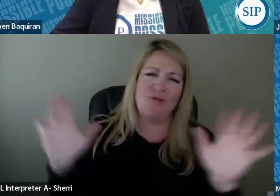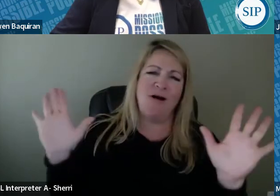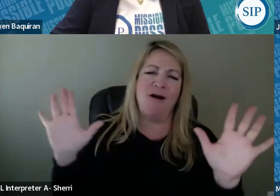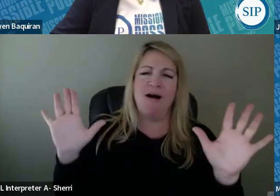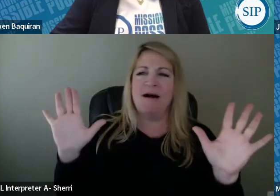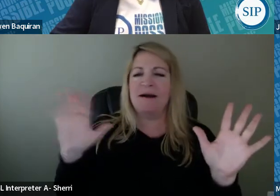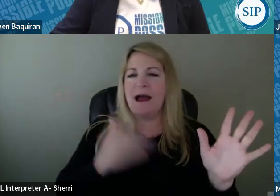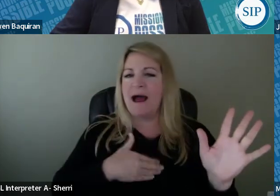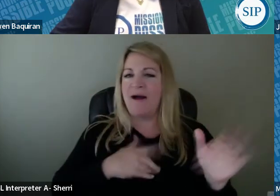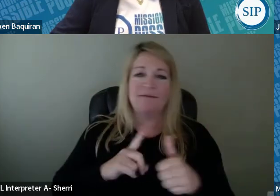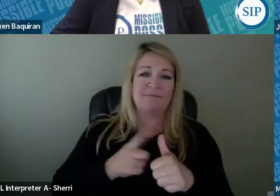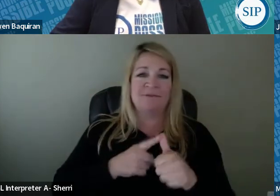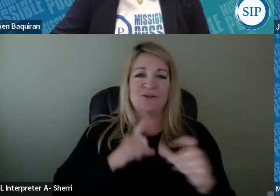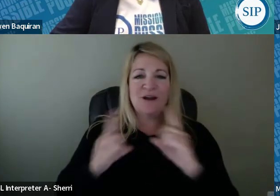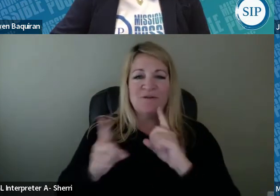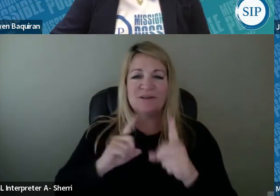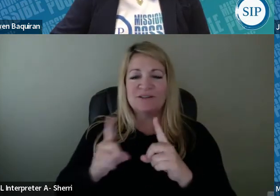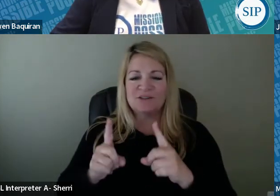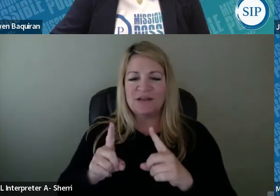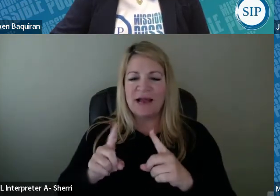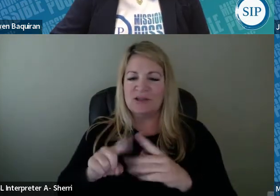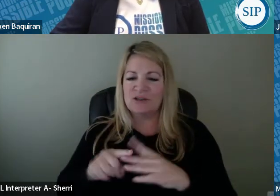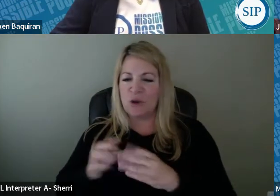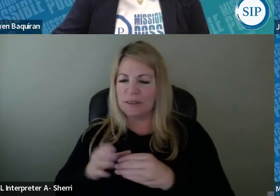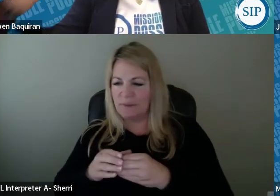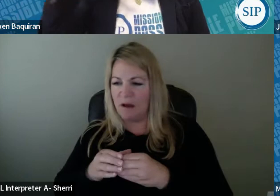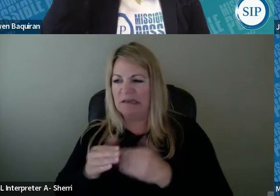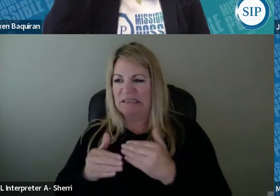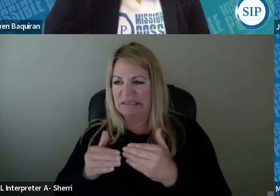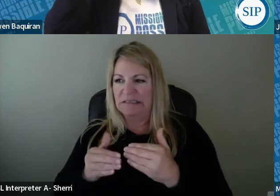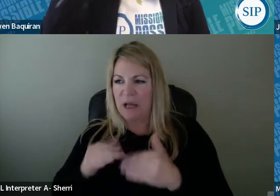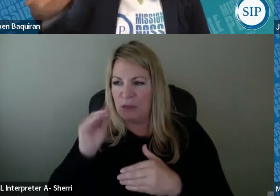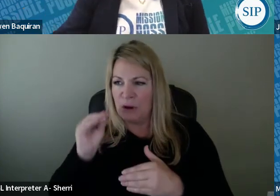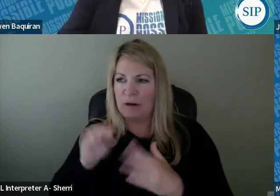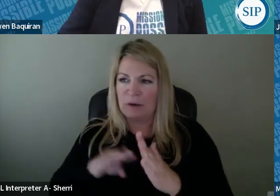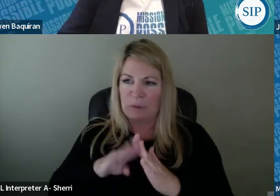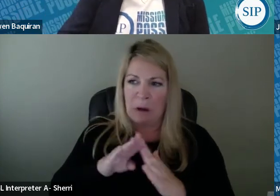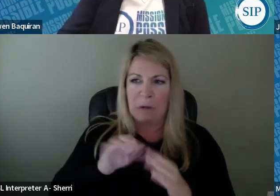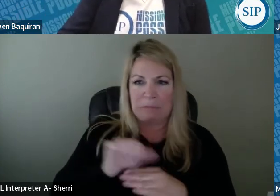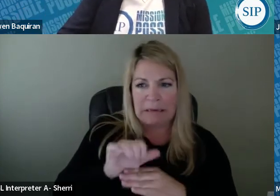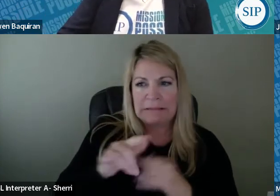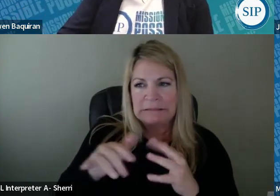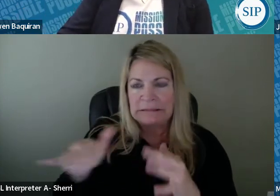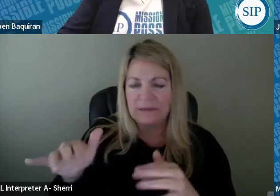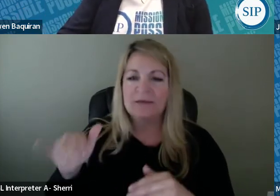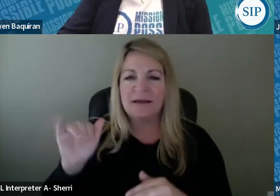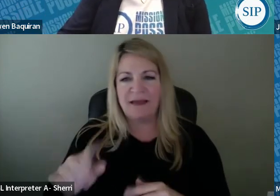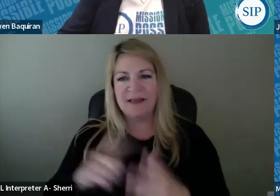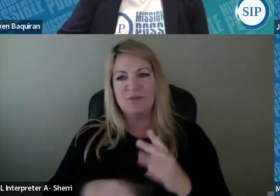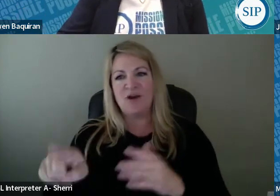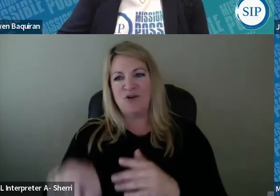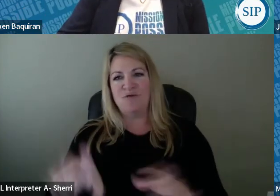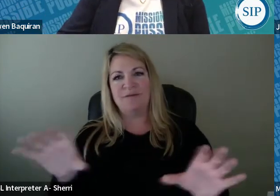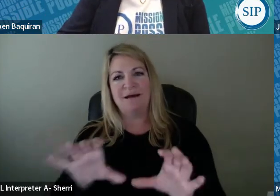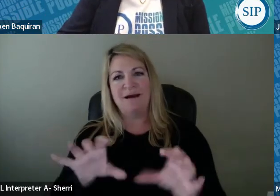initial conversations were start small and learn and practice and grow. And that's what you all have truly done.